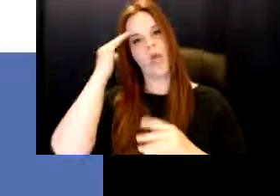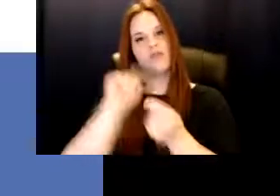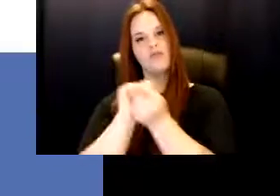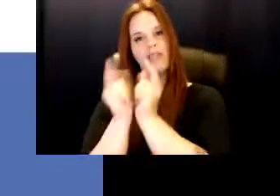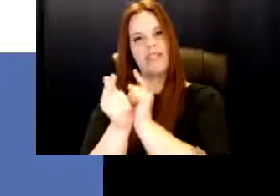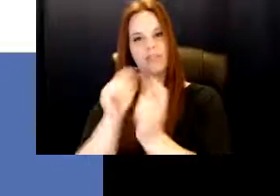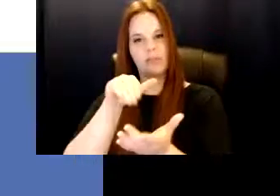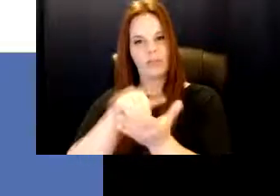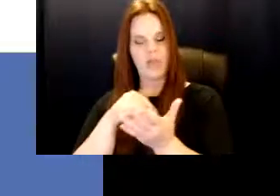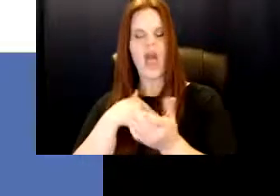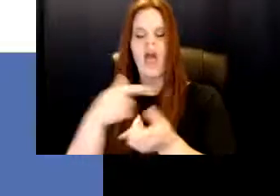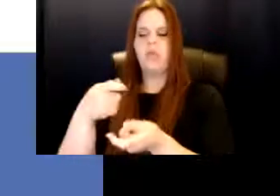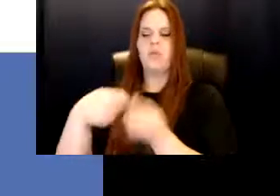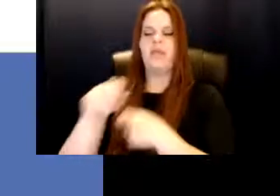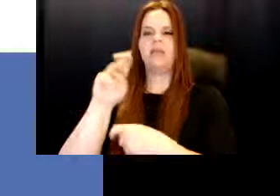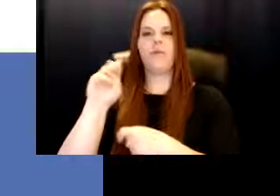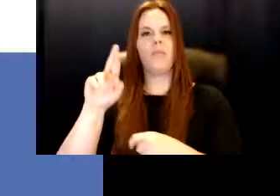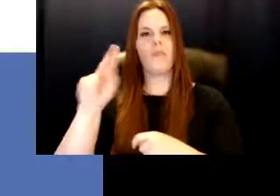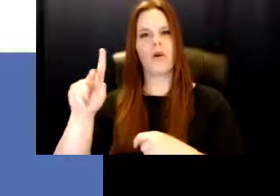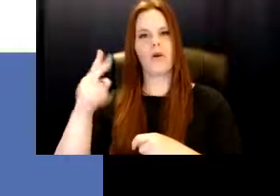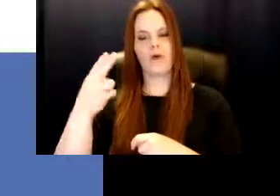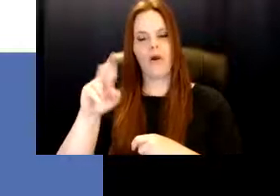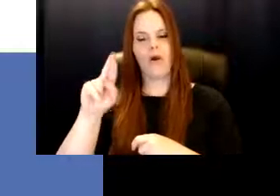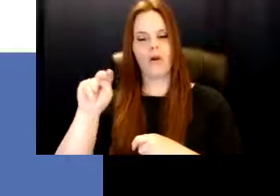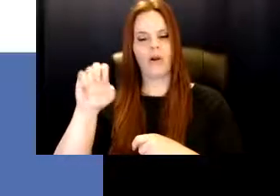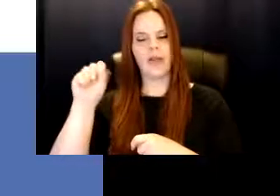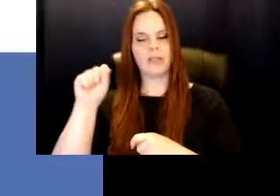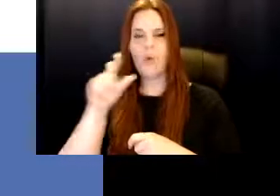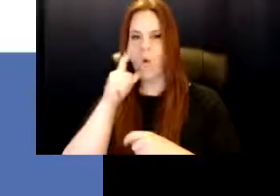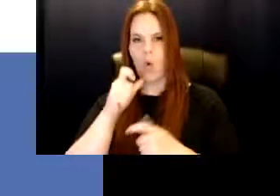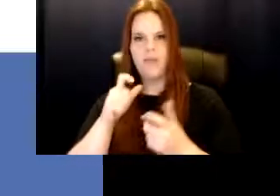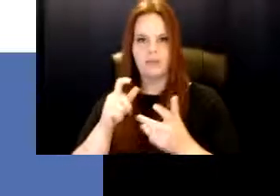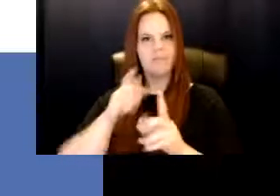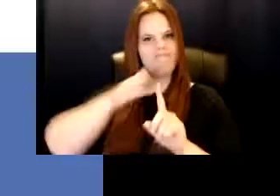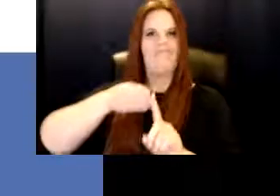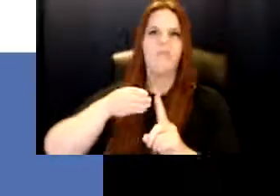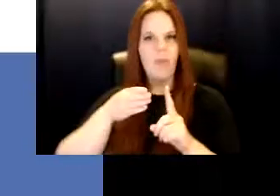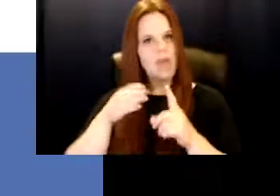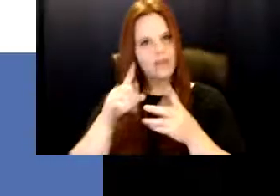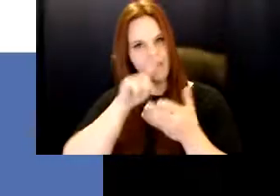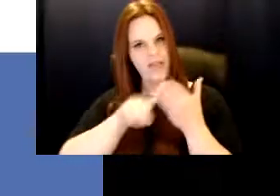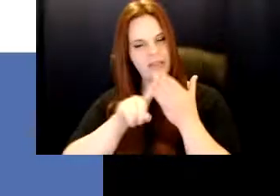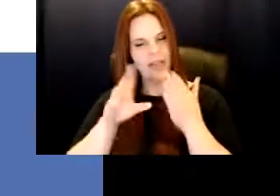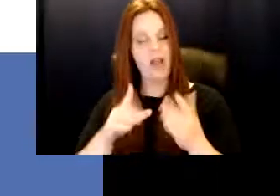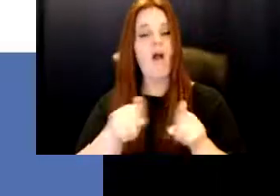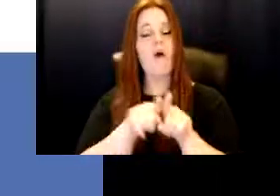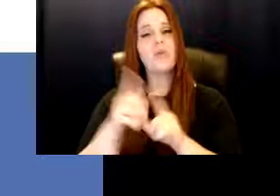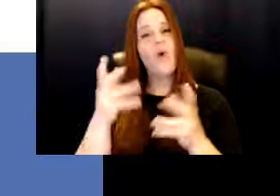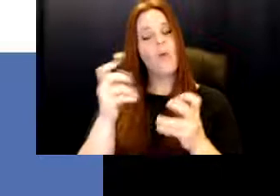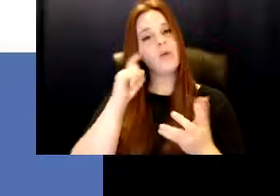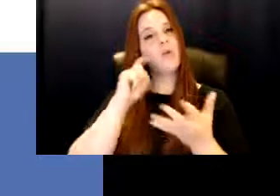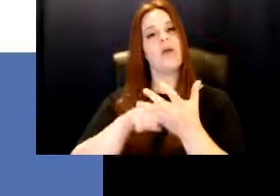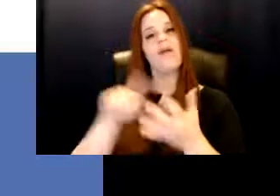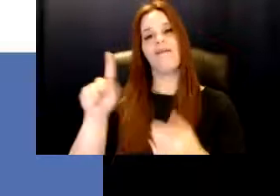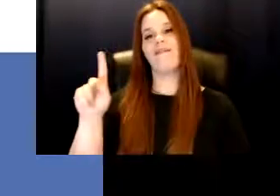who's the principal investigator who could not be with us today. I'd also like to acknowledge Kim